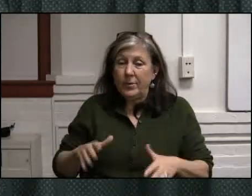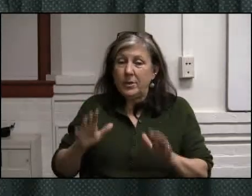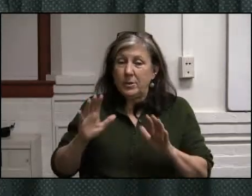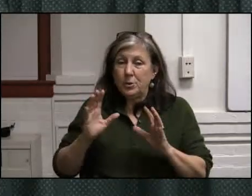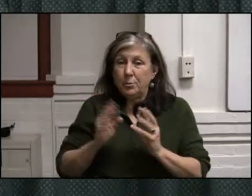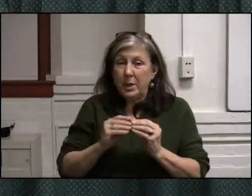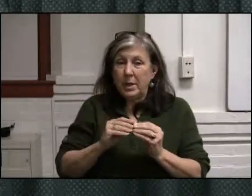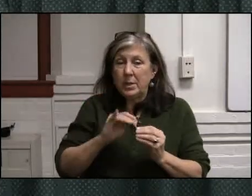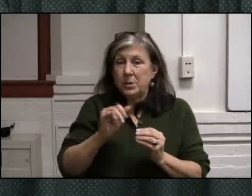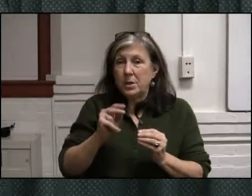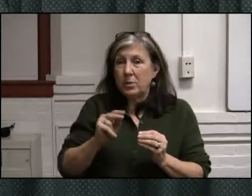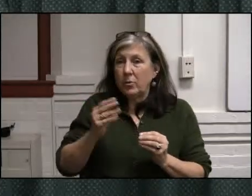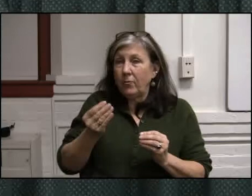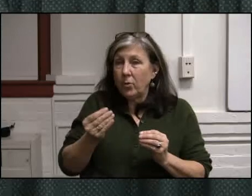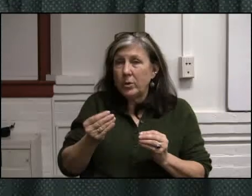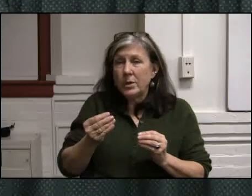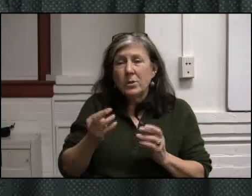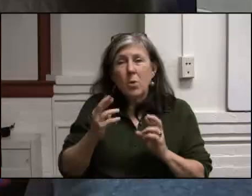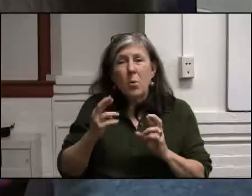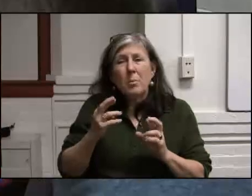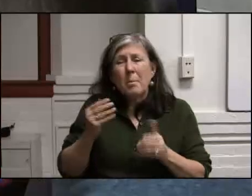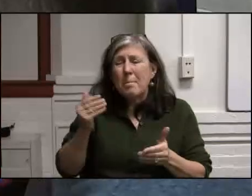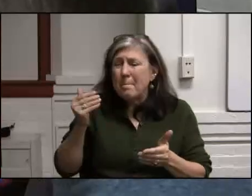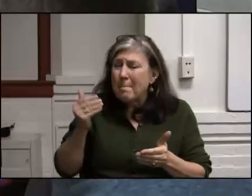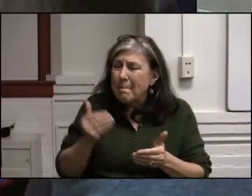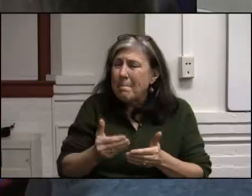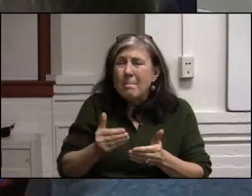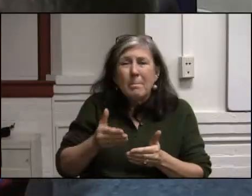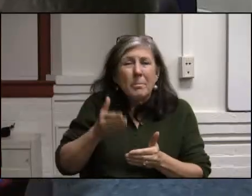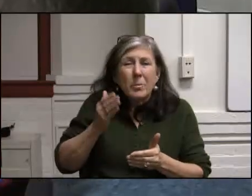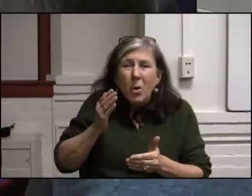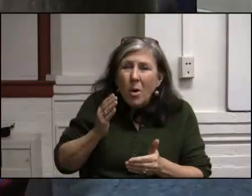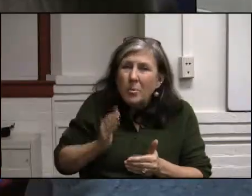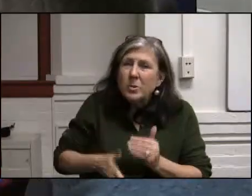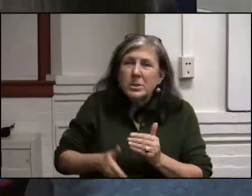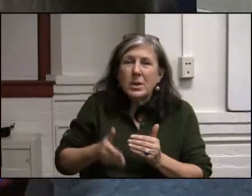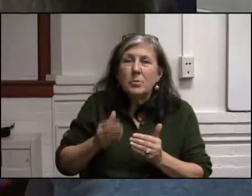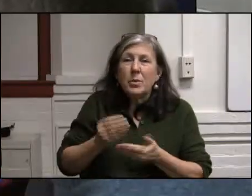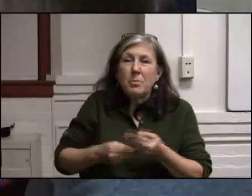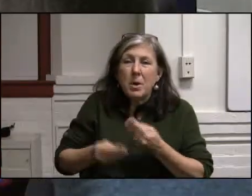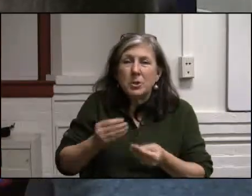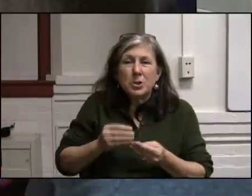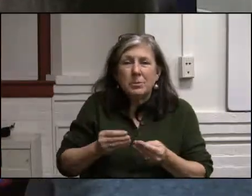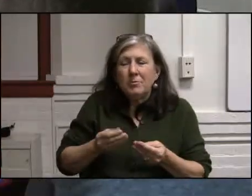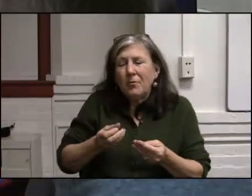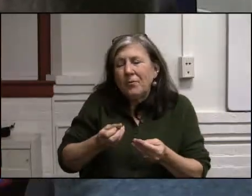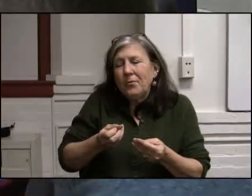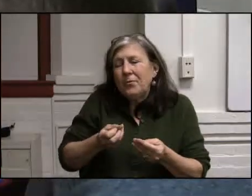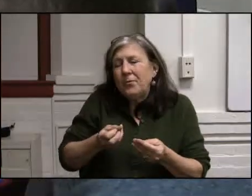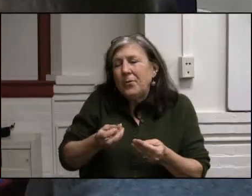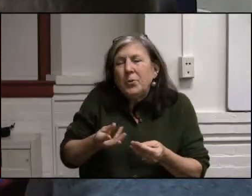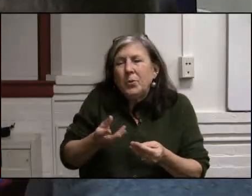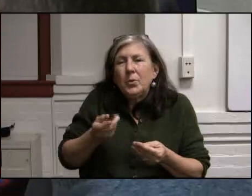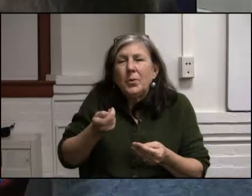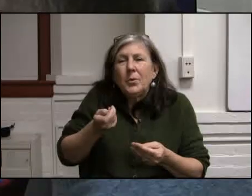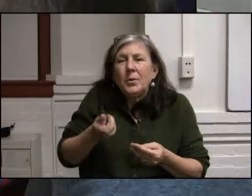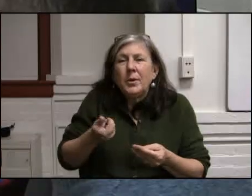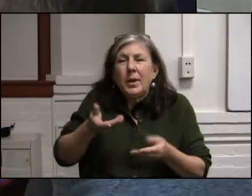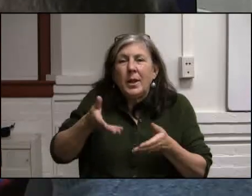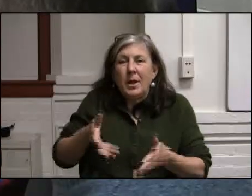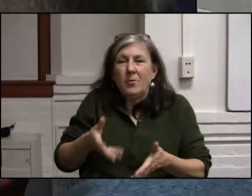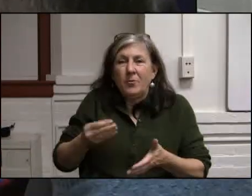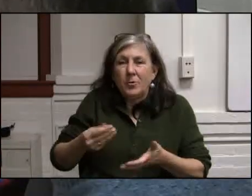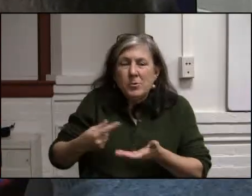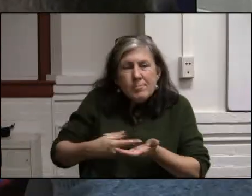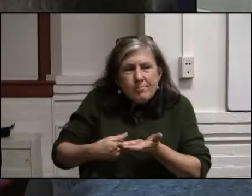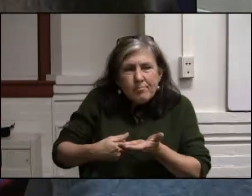14th, hopefully you're nearly done, right? You're down to just the last few things that you are still grappling with. So